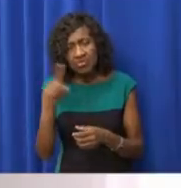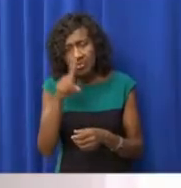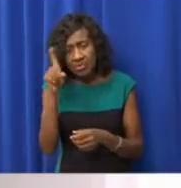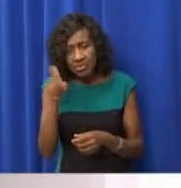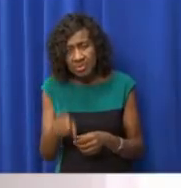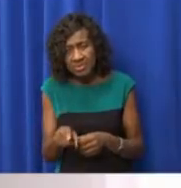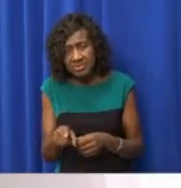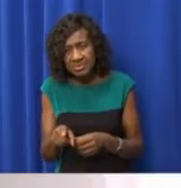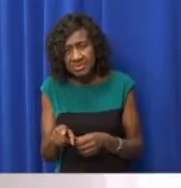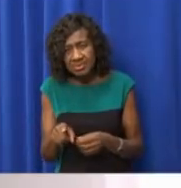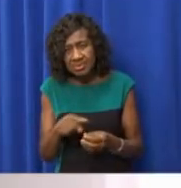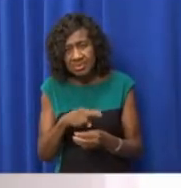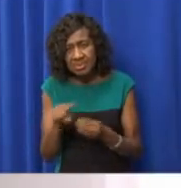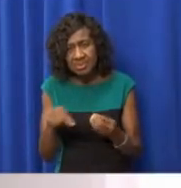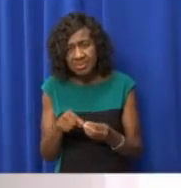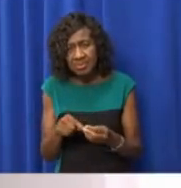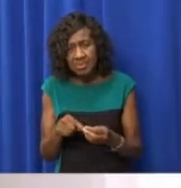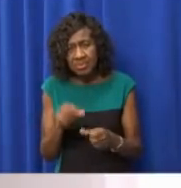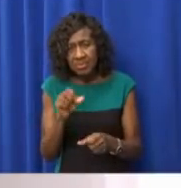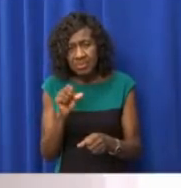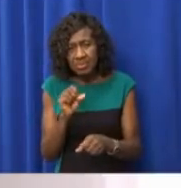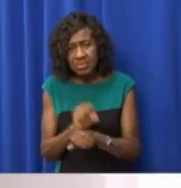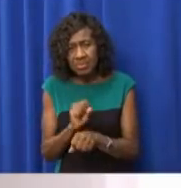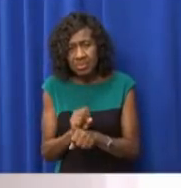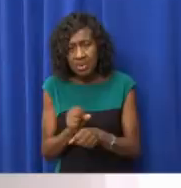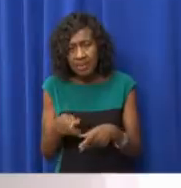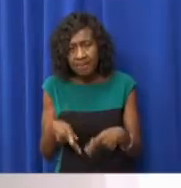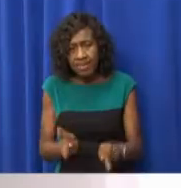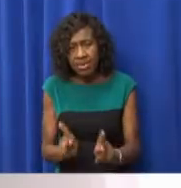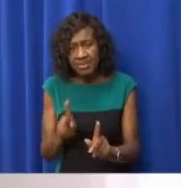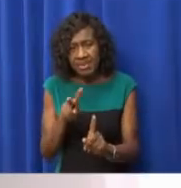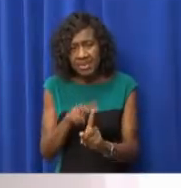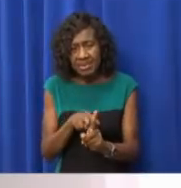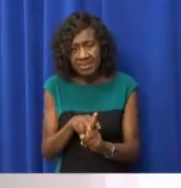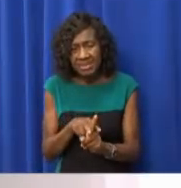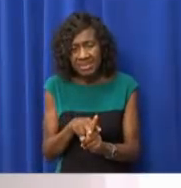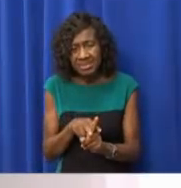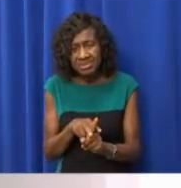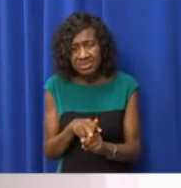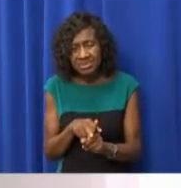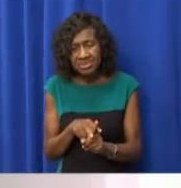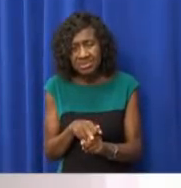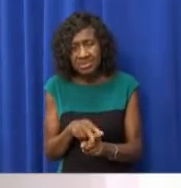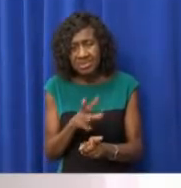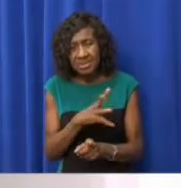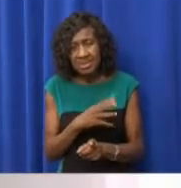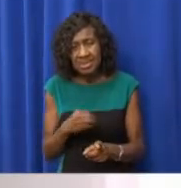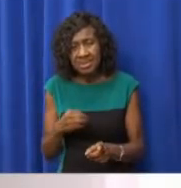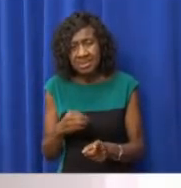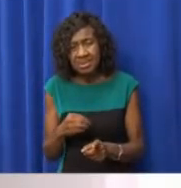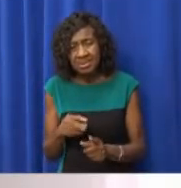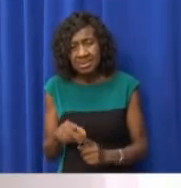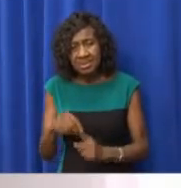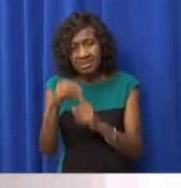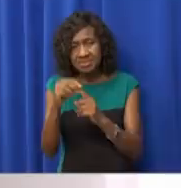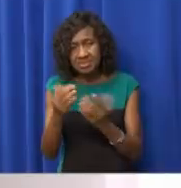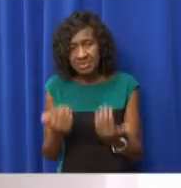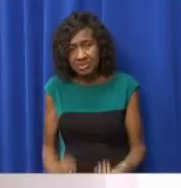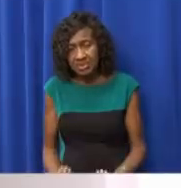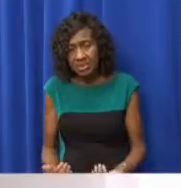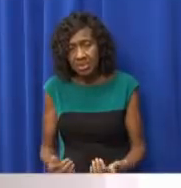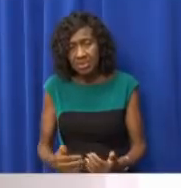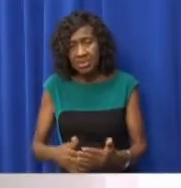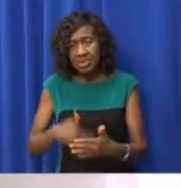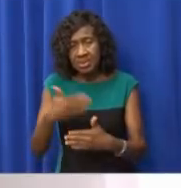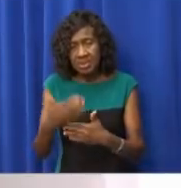issues regarding work permit applications, grants, and so on. And particularly now when, after this crisis has passed,